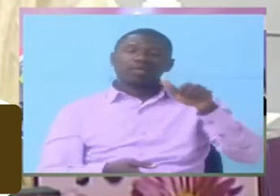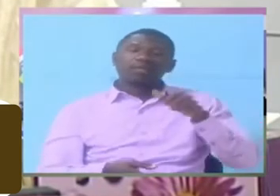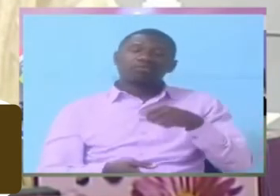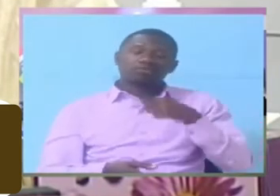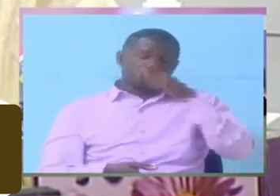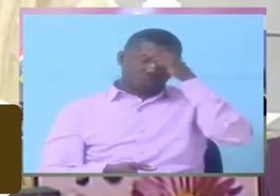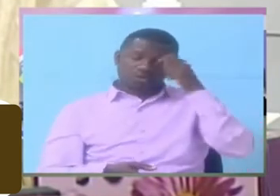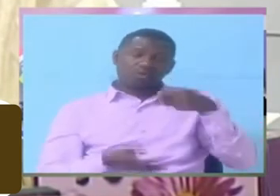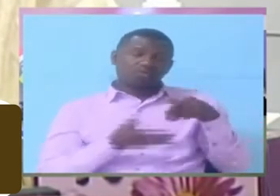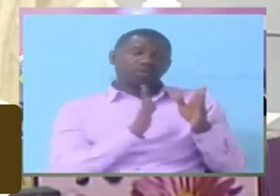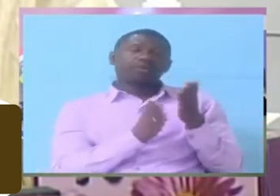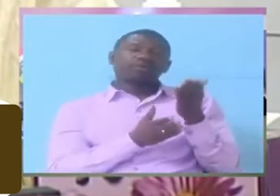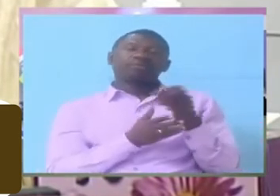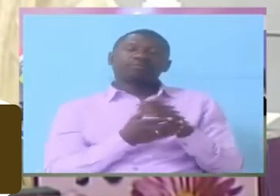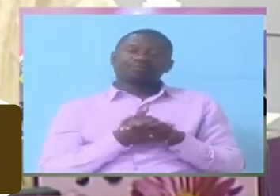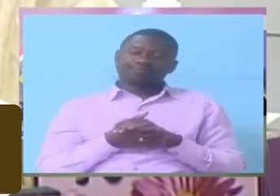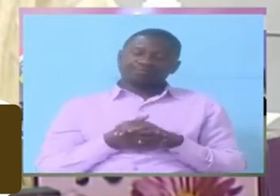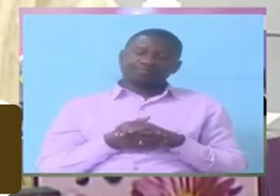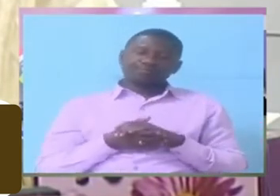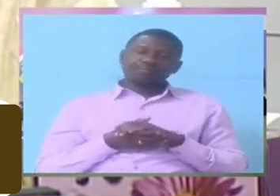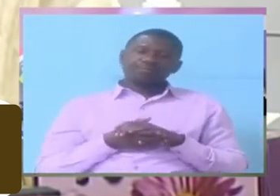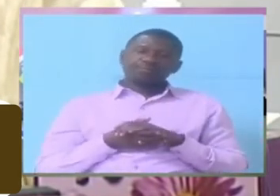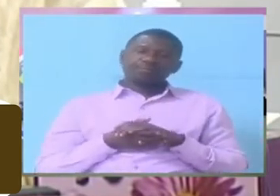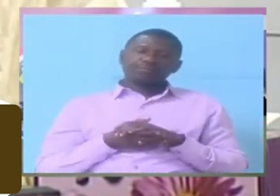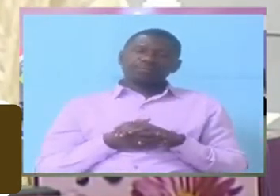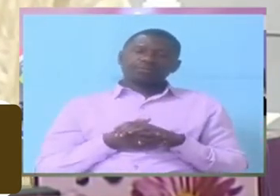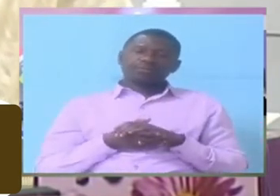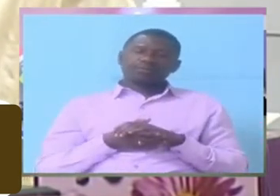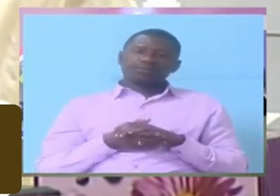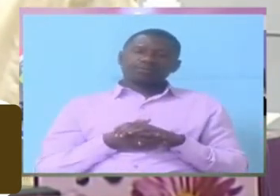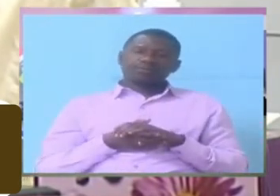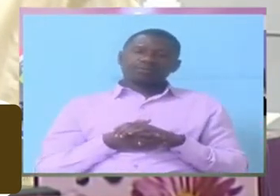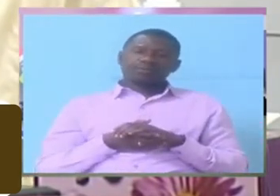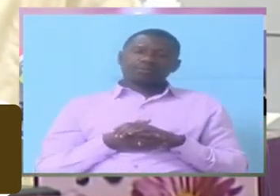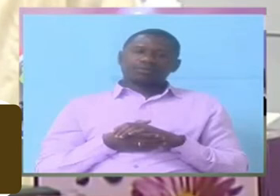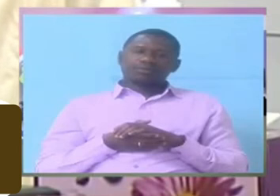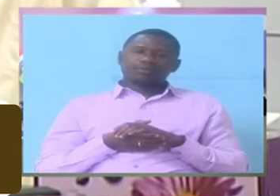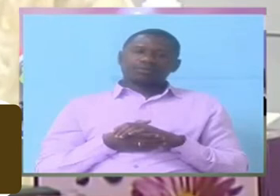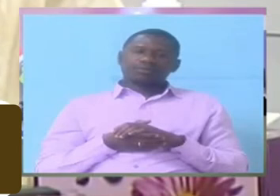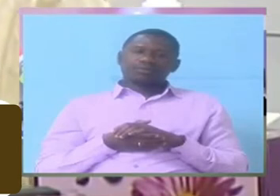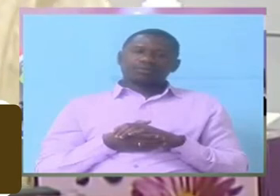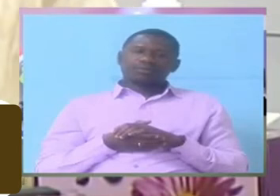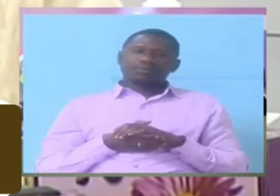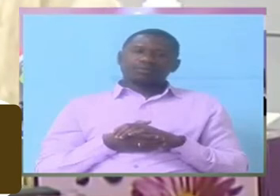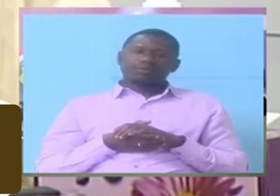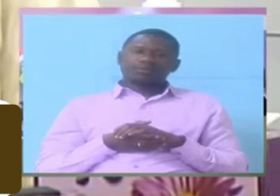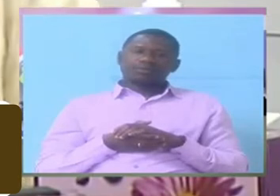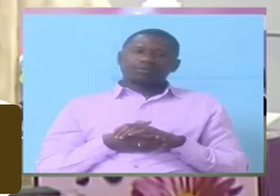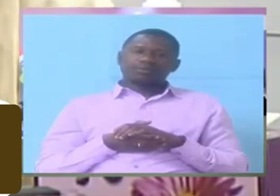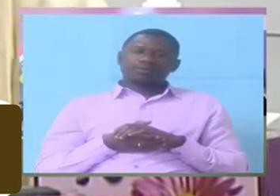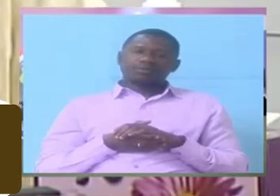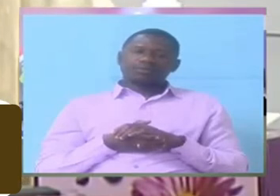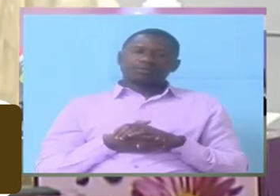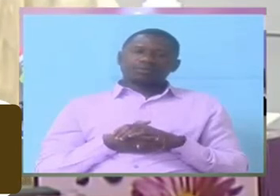kango ani nsembo di NIA la kisikiziro la Carola. From the degree Kabo, into Act of Parliament.